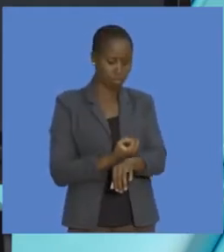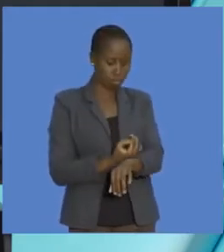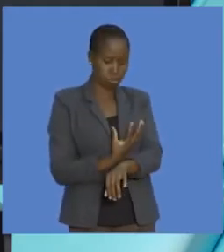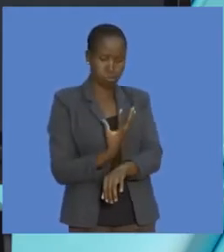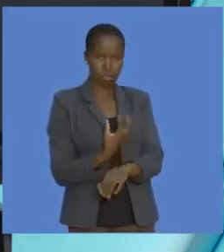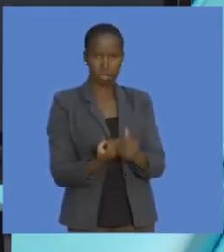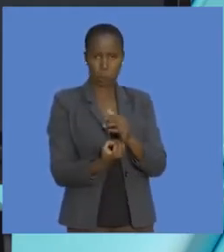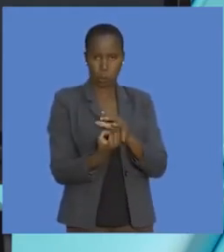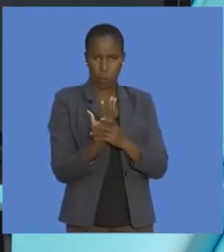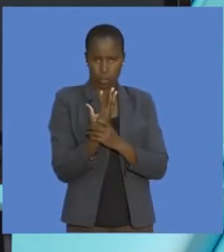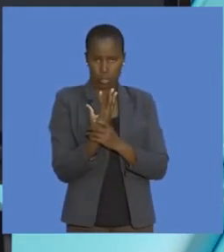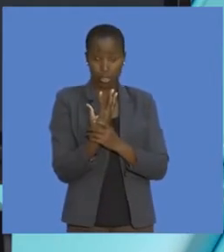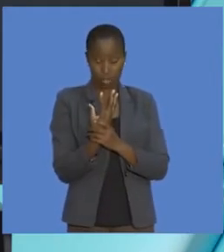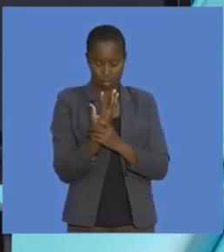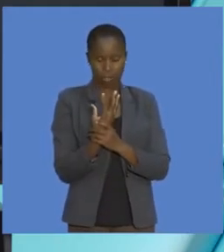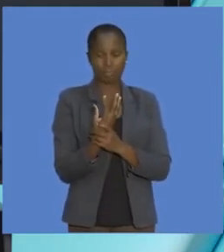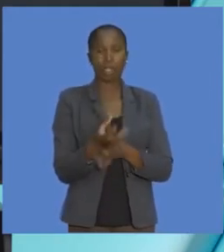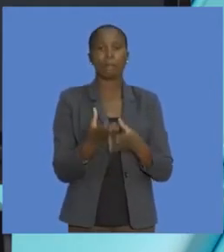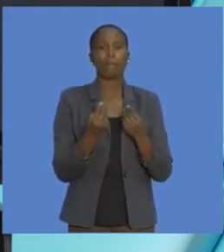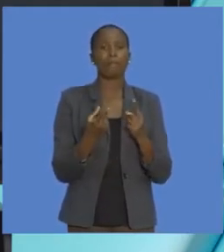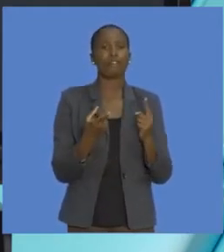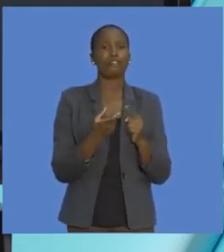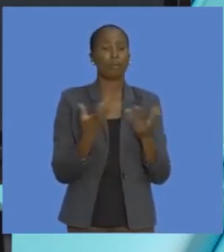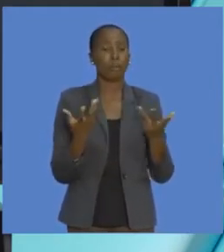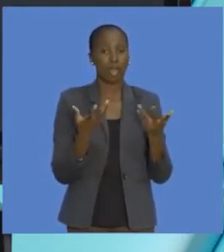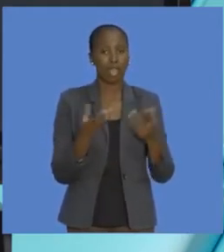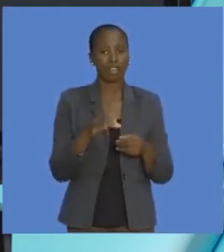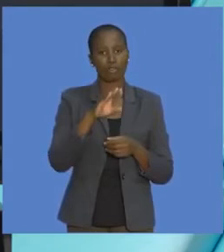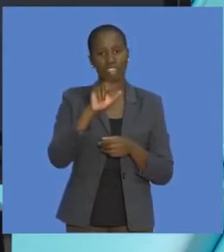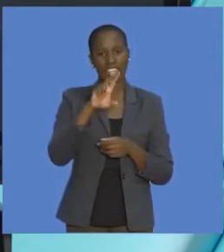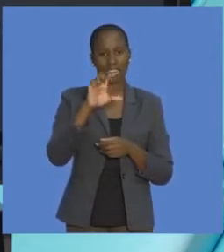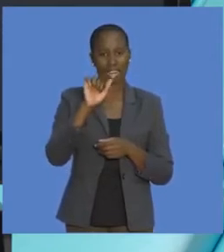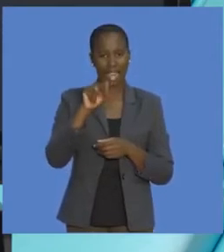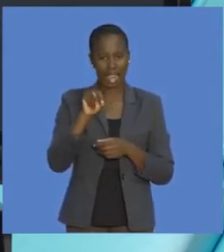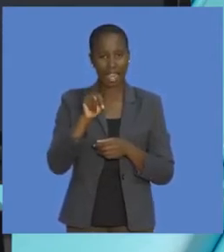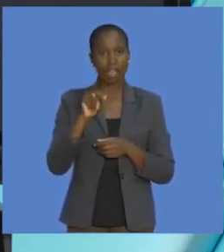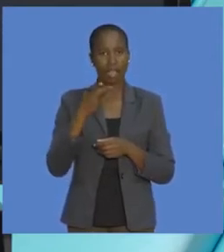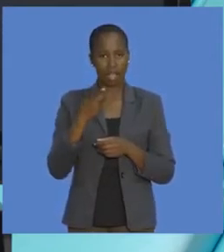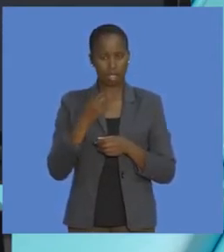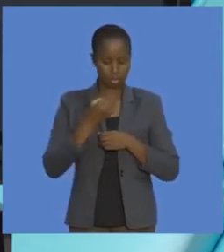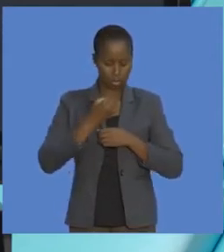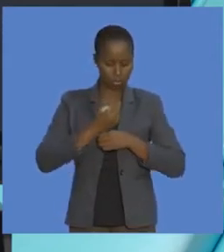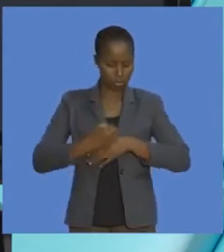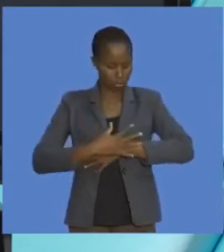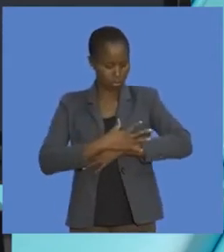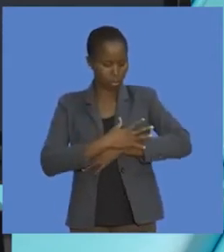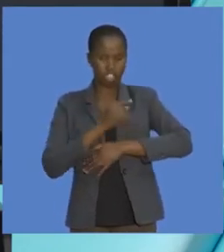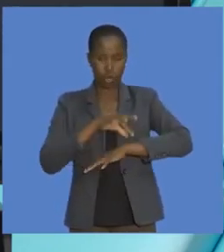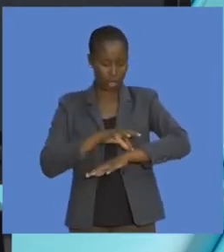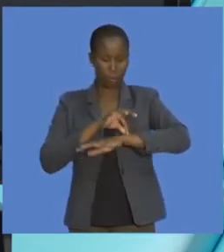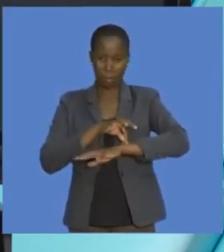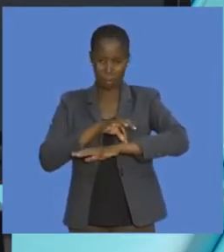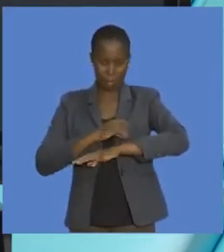gradually released from the pituitary gland that targets your muscles, your organs, and that helps for the growth and